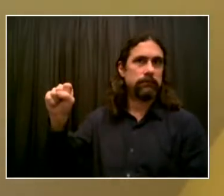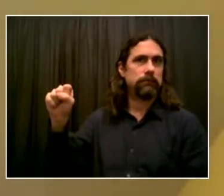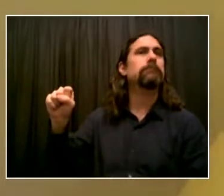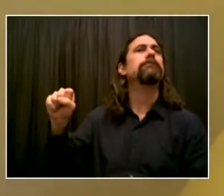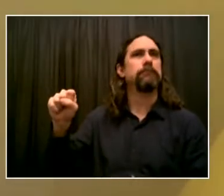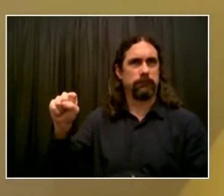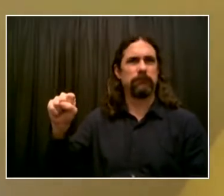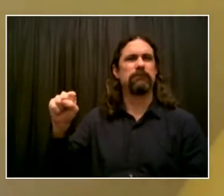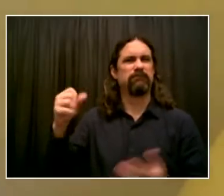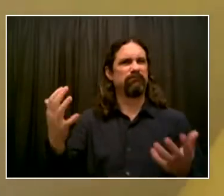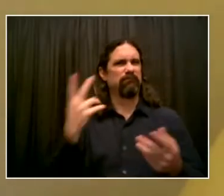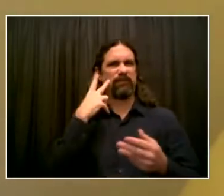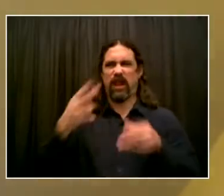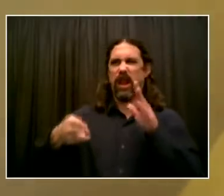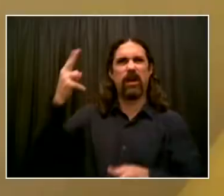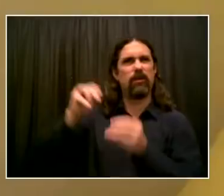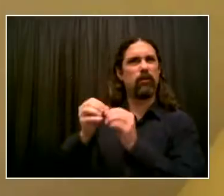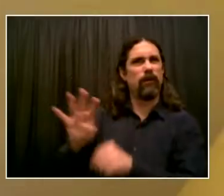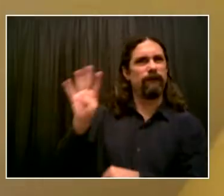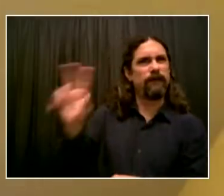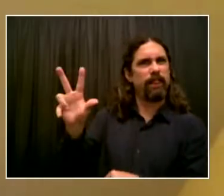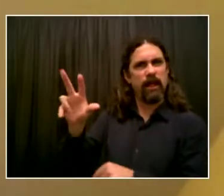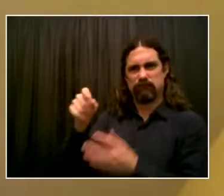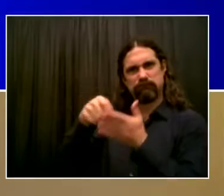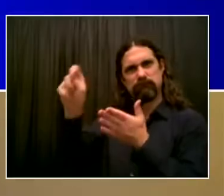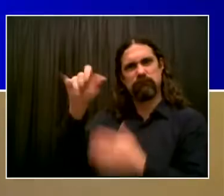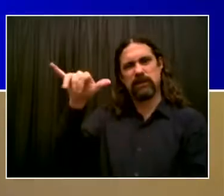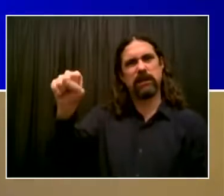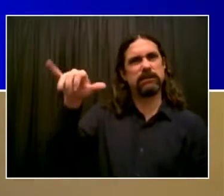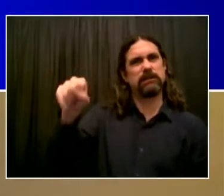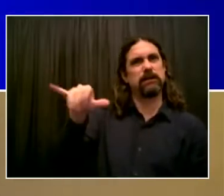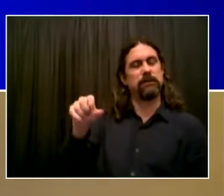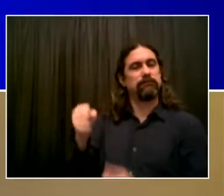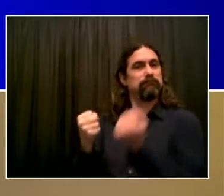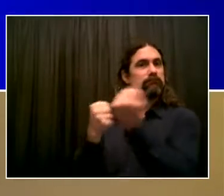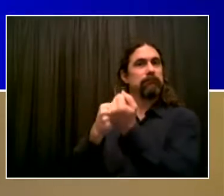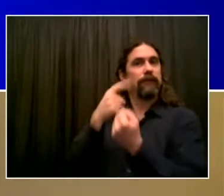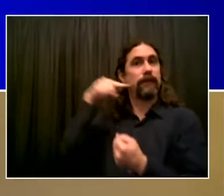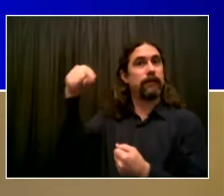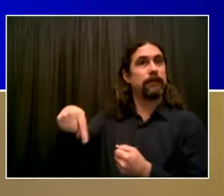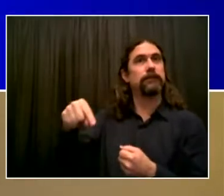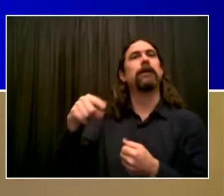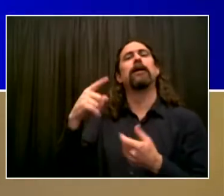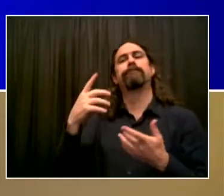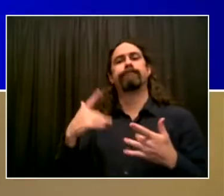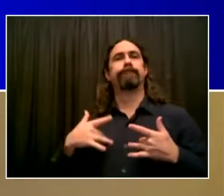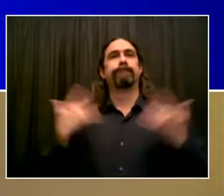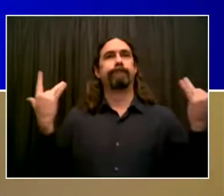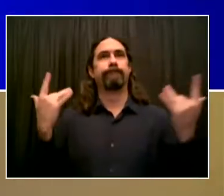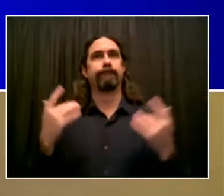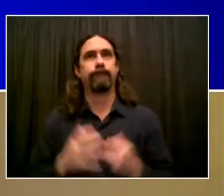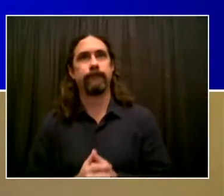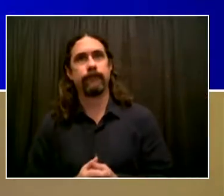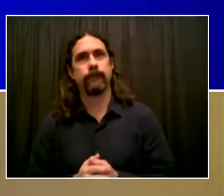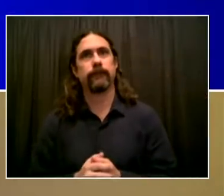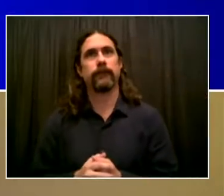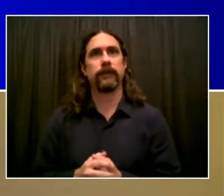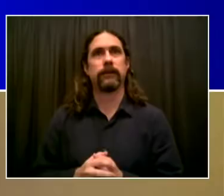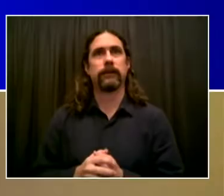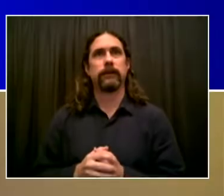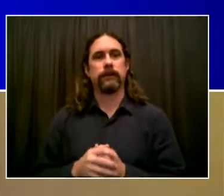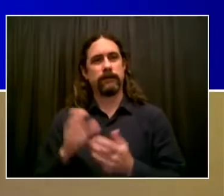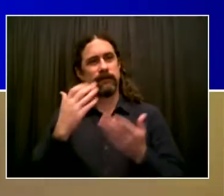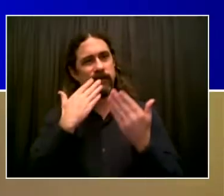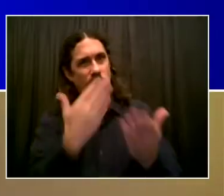of New Yorkers. And with that, thank you, Mr. Mayor. Thank you very much, council member. Thank you for your leadership. And yeah, that's a really